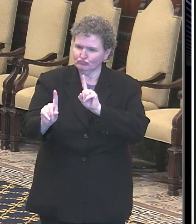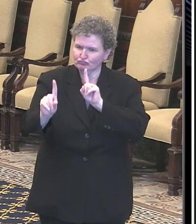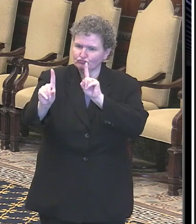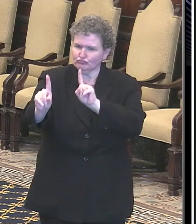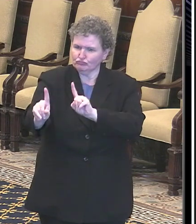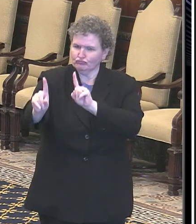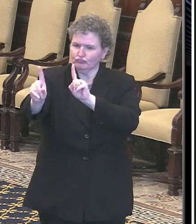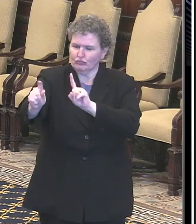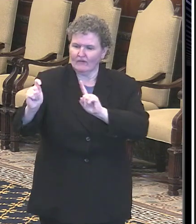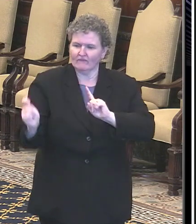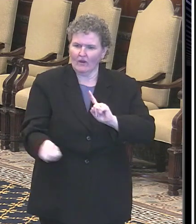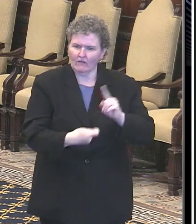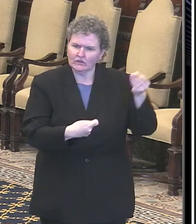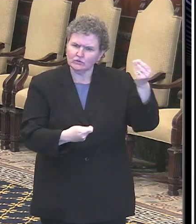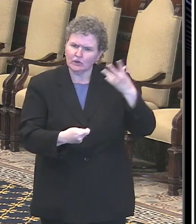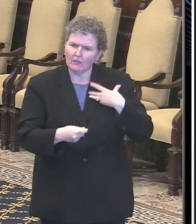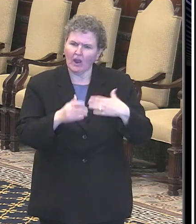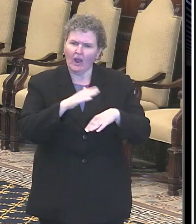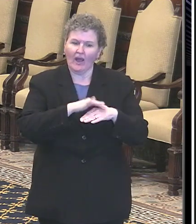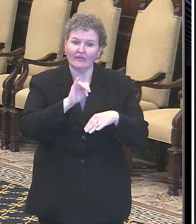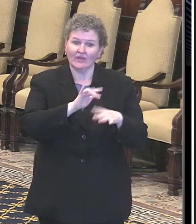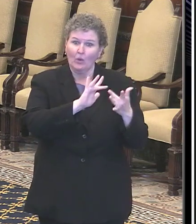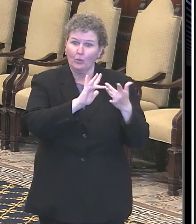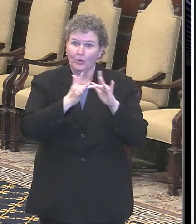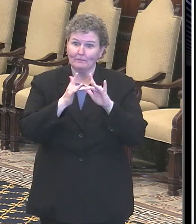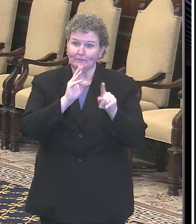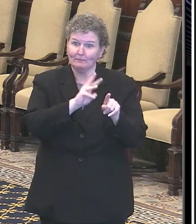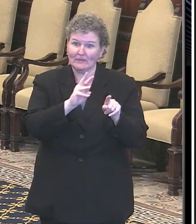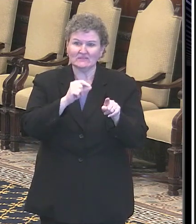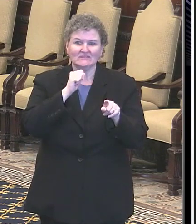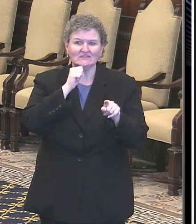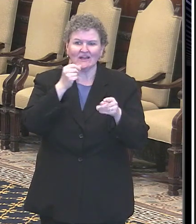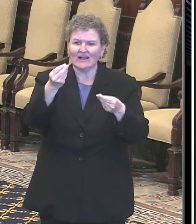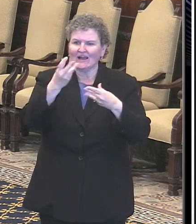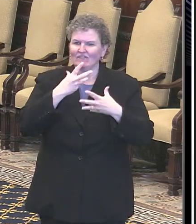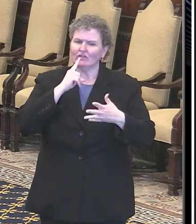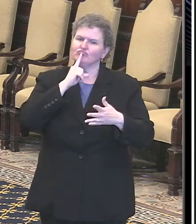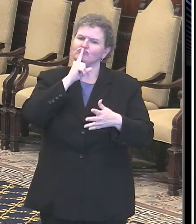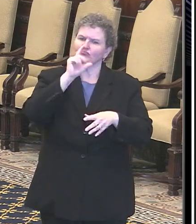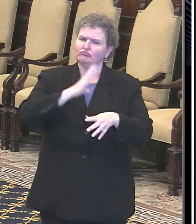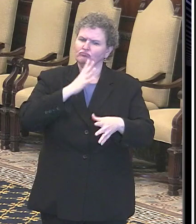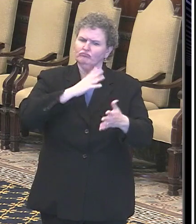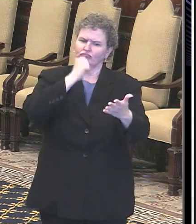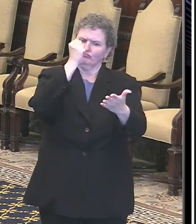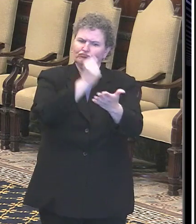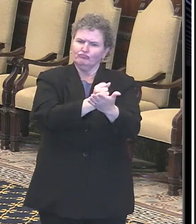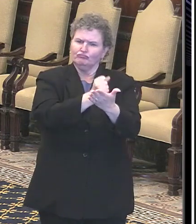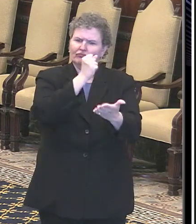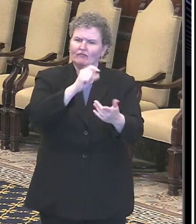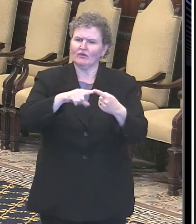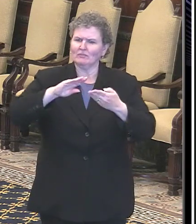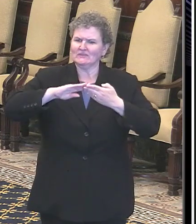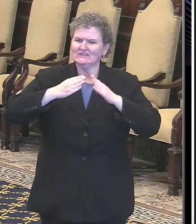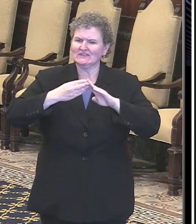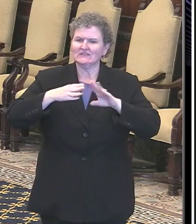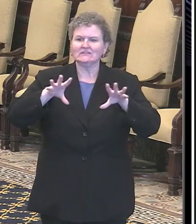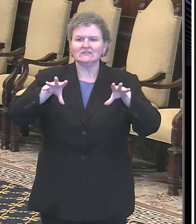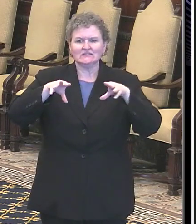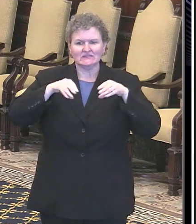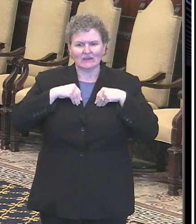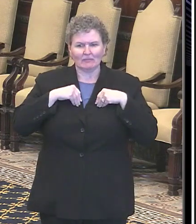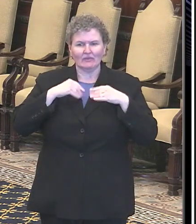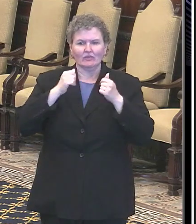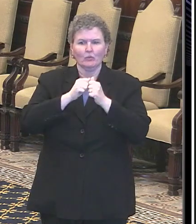us right now on the website that they haven't gotten the okay from the city yet to begin taking tee times, as opposed to